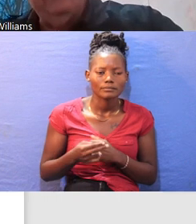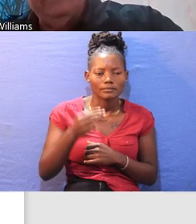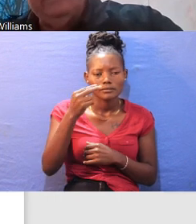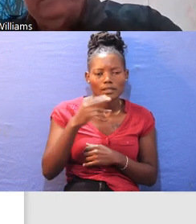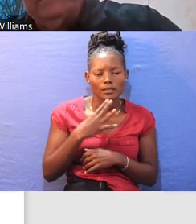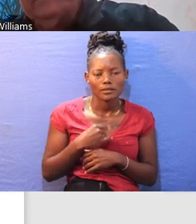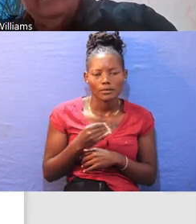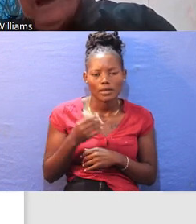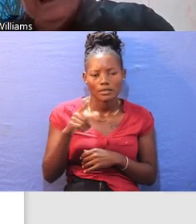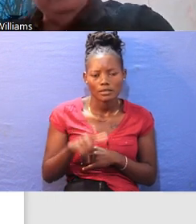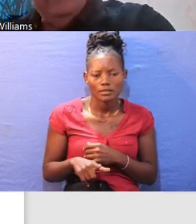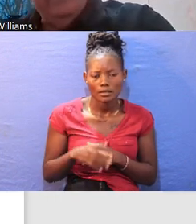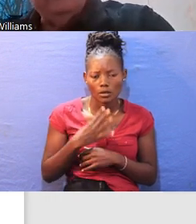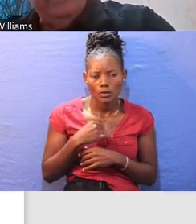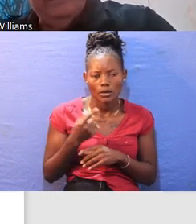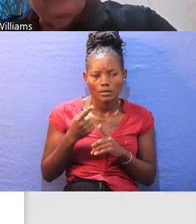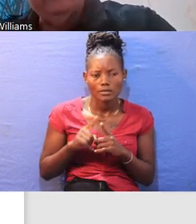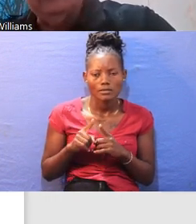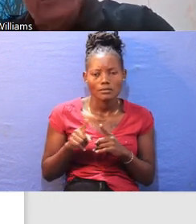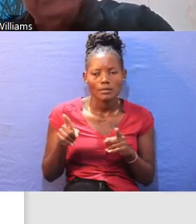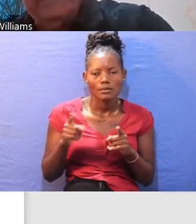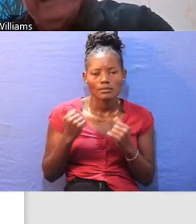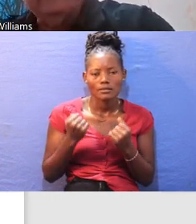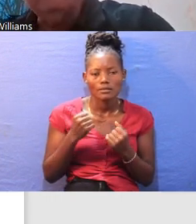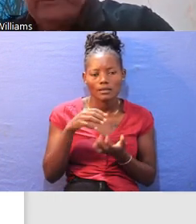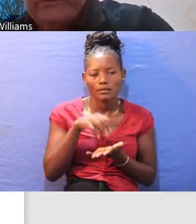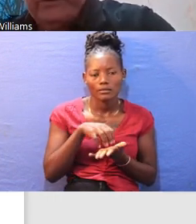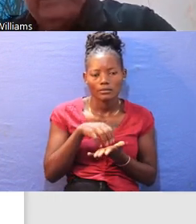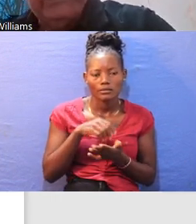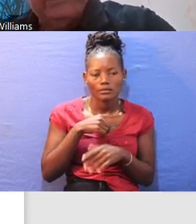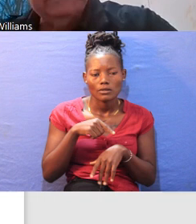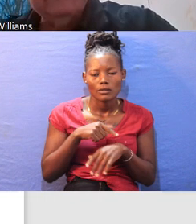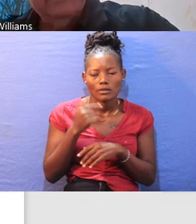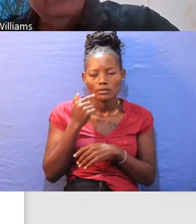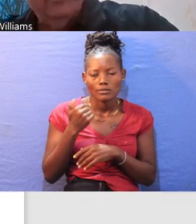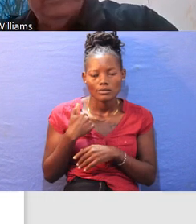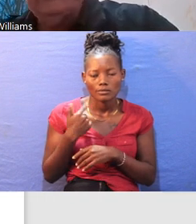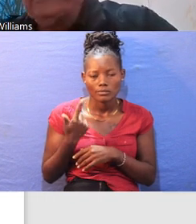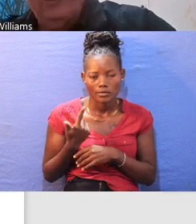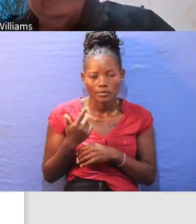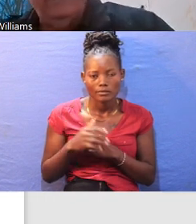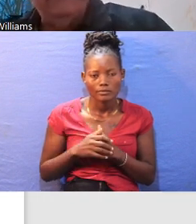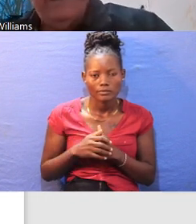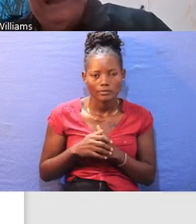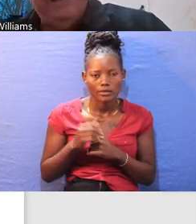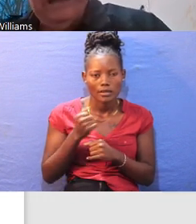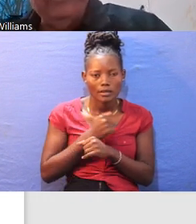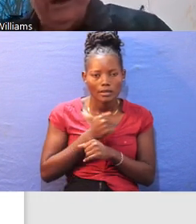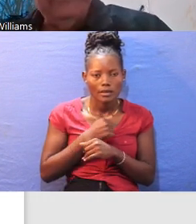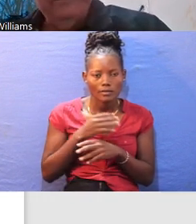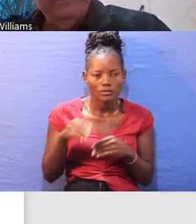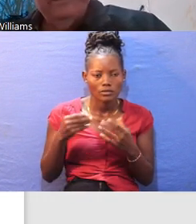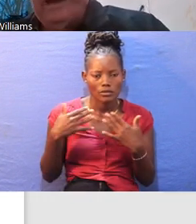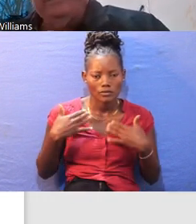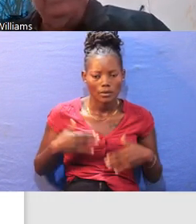here would be high demand CNS, lower demand, but still conditioning. Wednesday, totally off. I like days